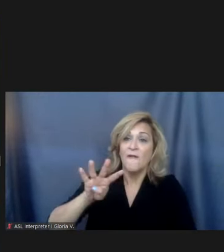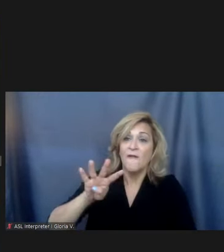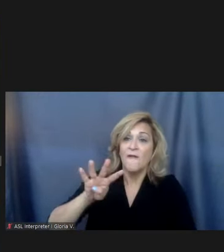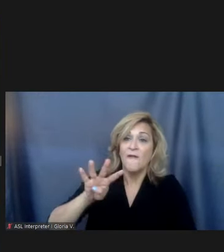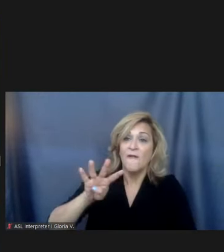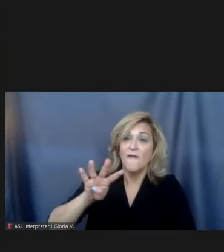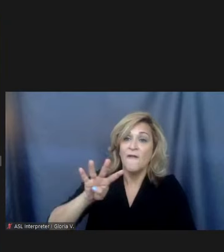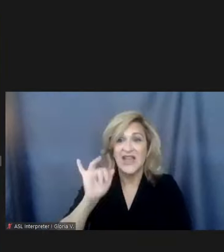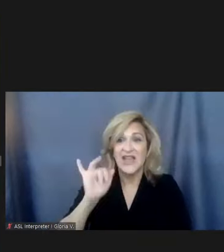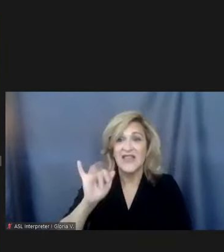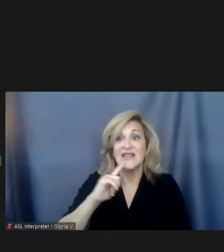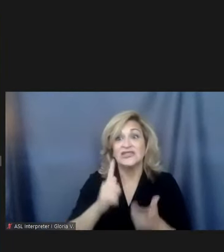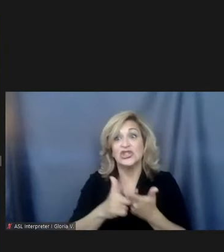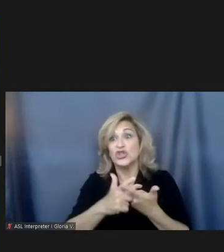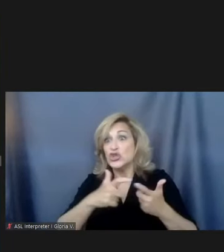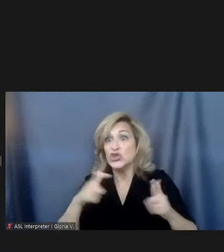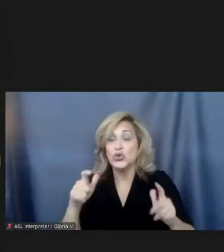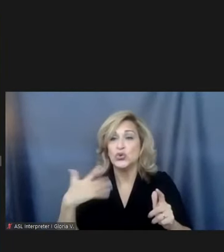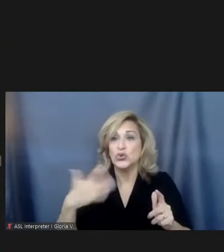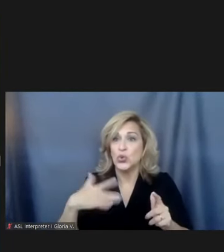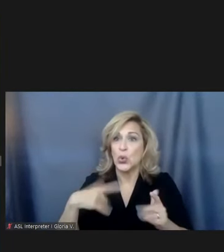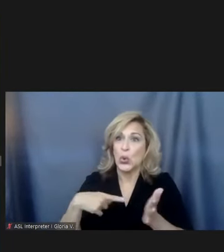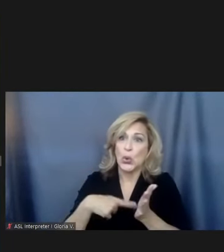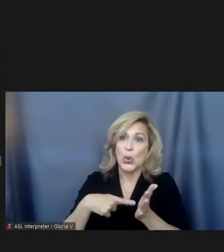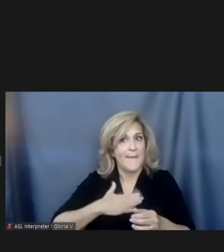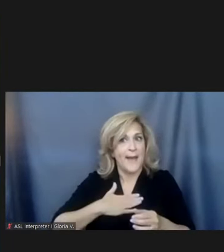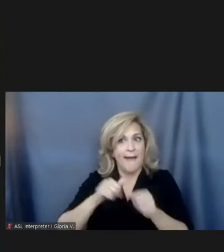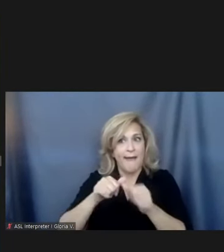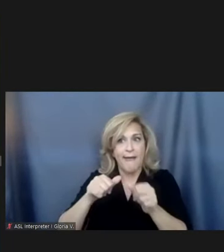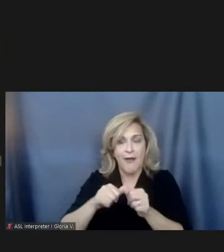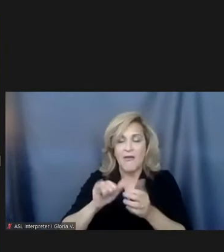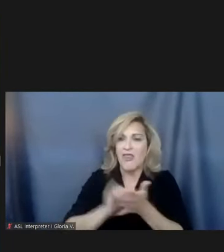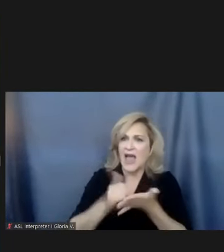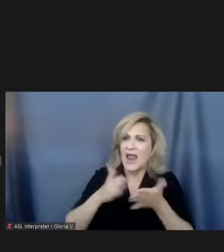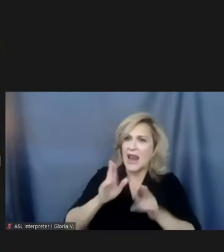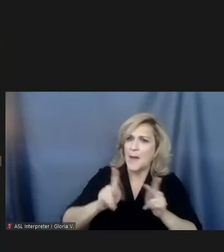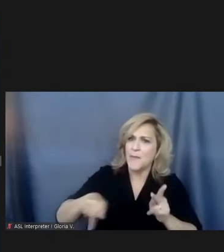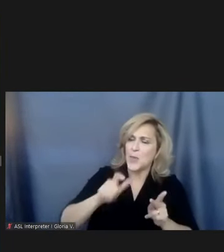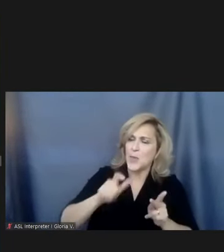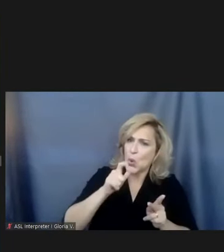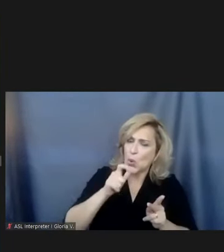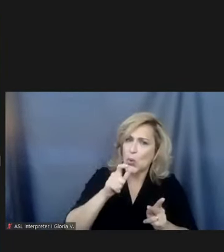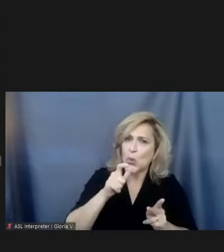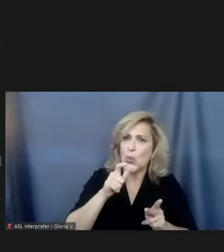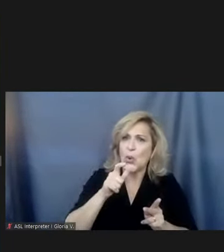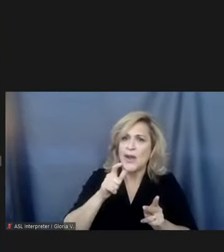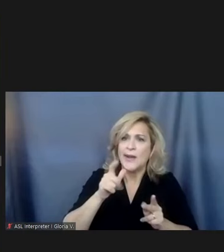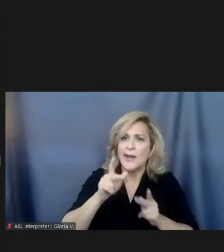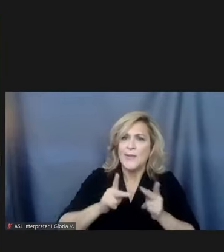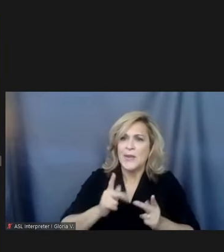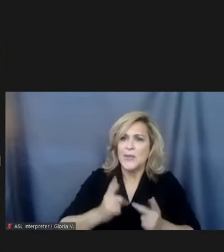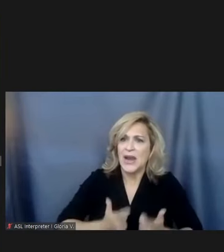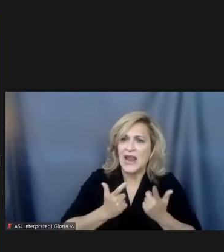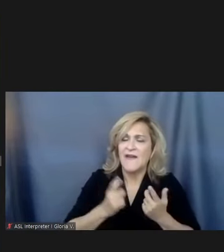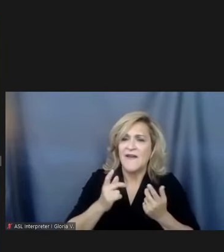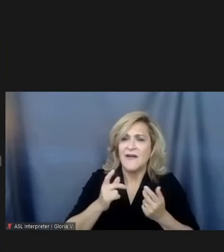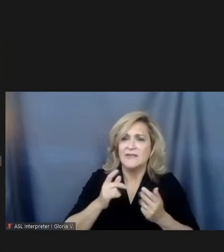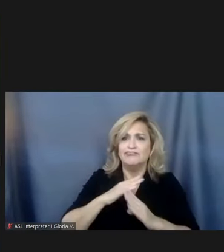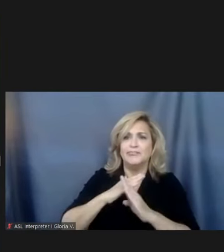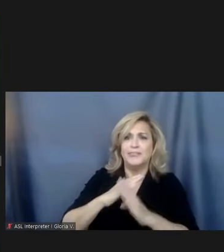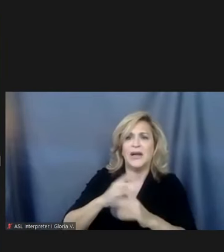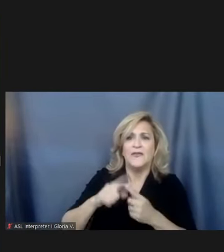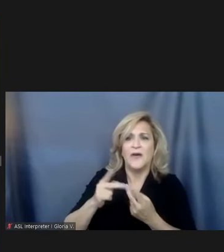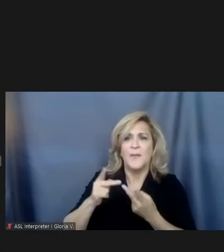deterrent in my area, which allows residents, it stops residents from visiting our public beaches. But most